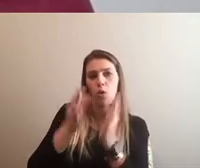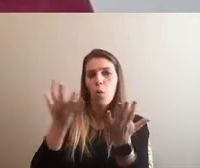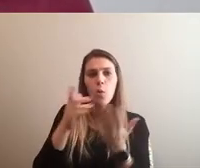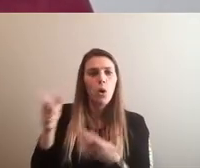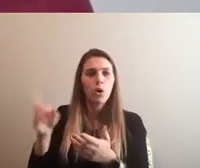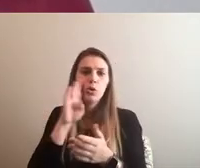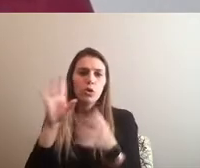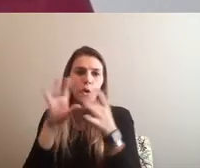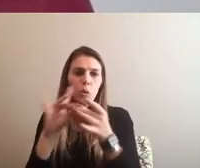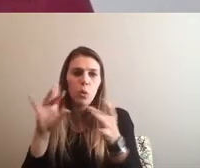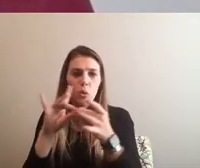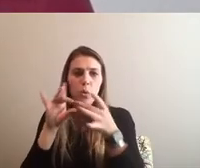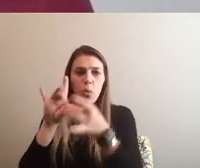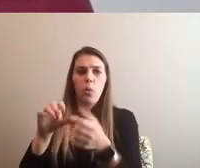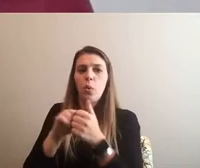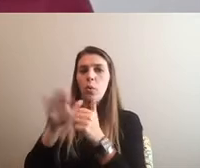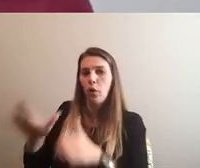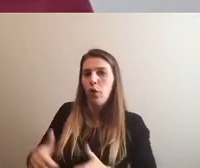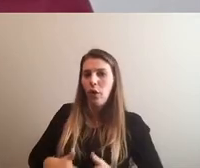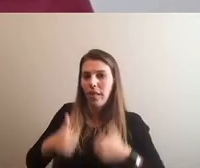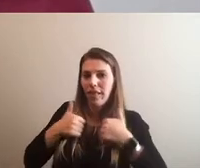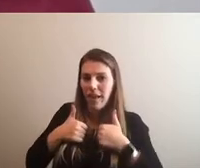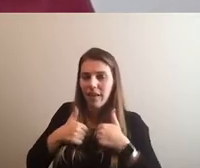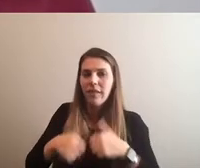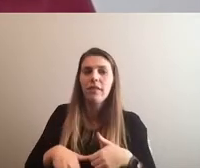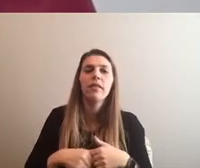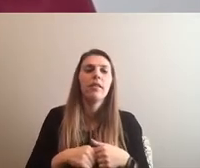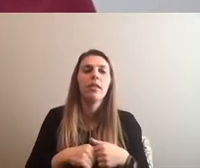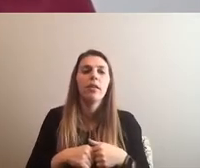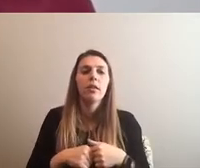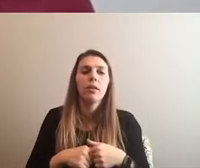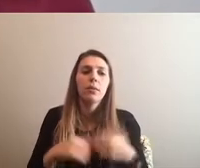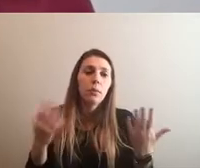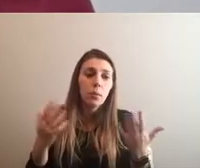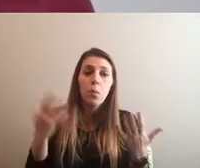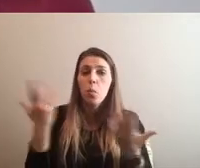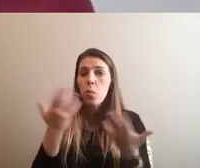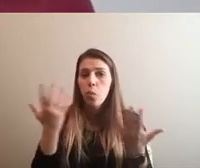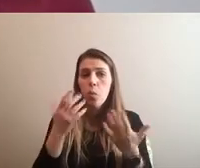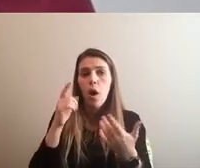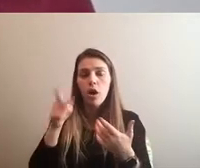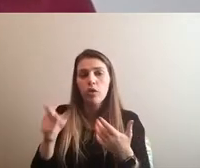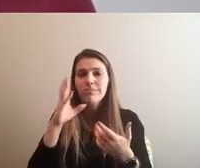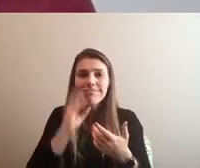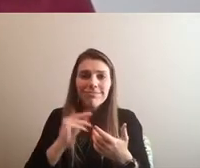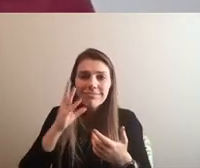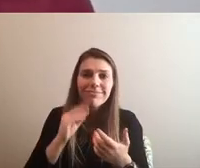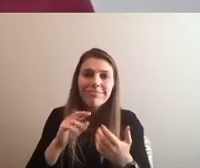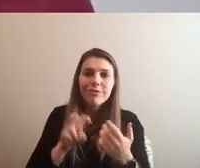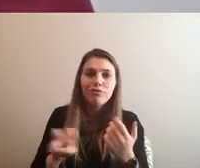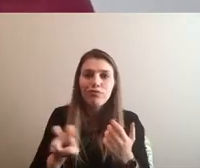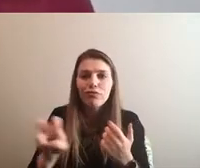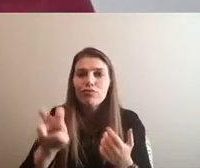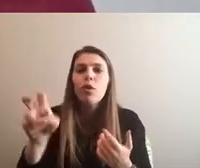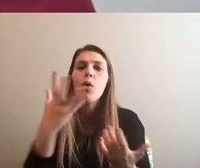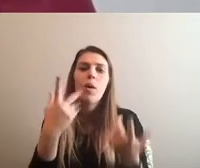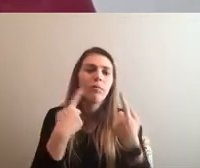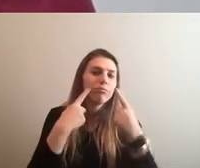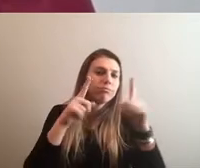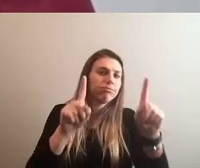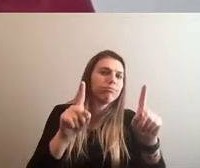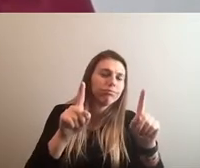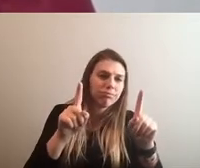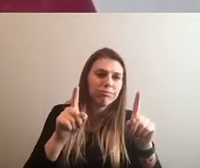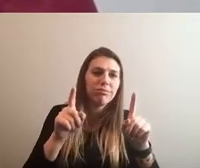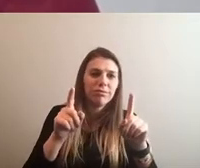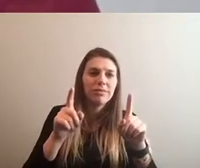to tell about her life and what pain she had gone through and what achievement that at the end she